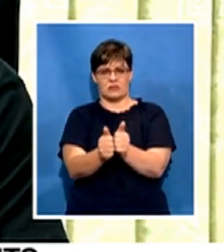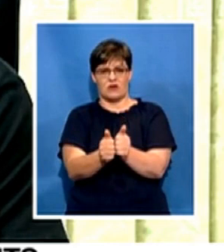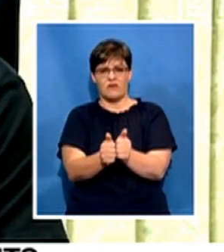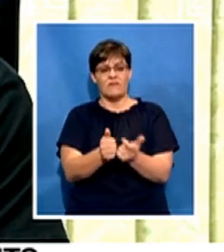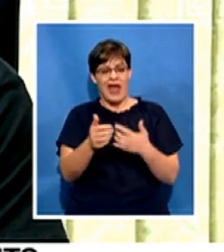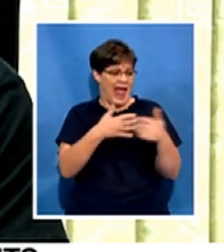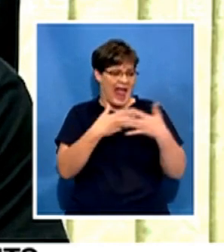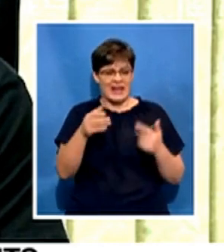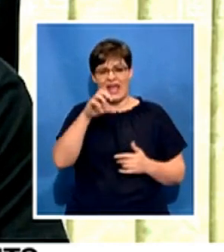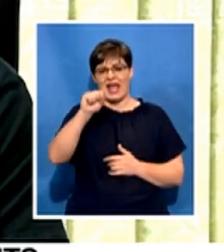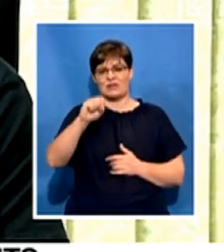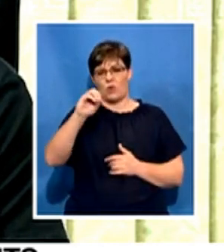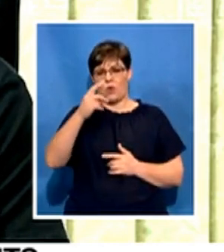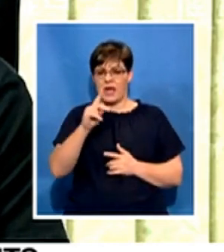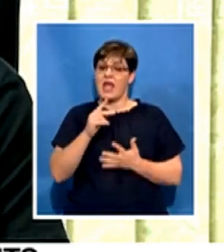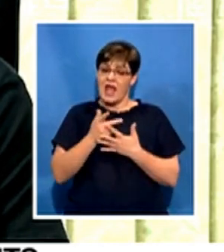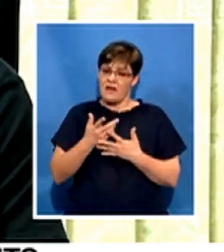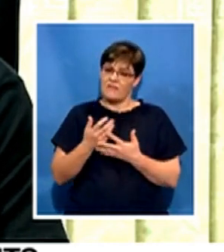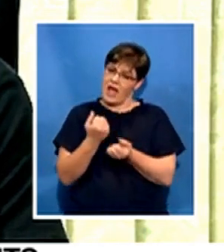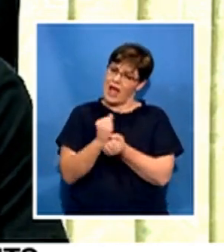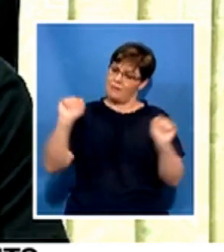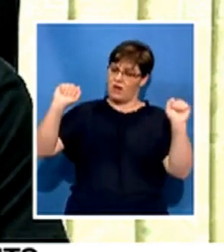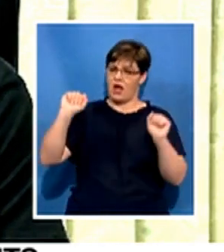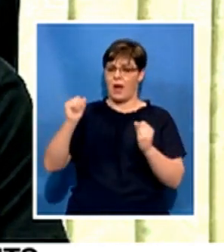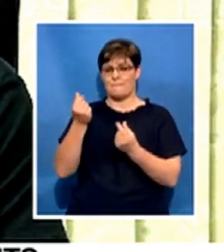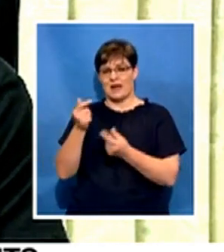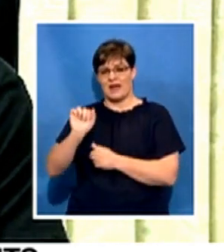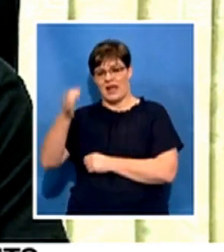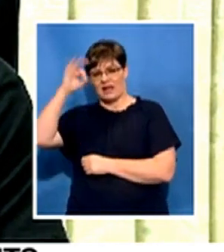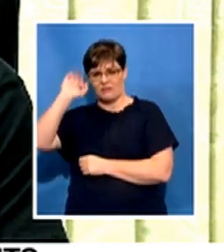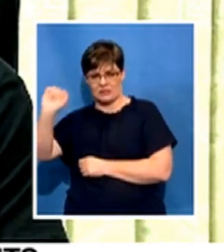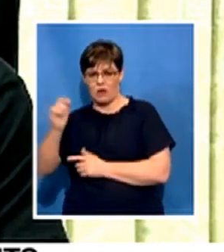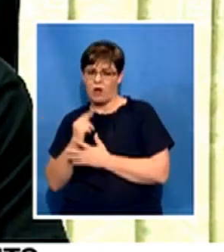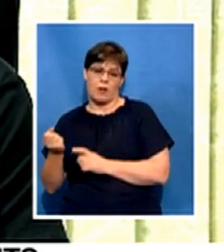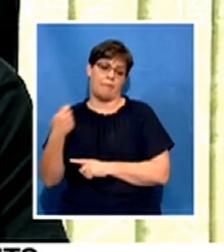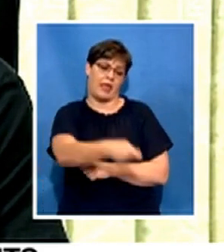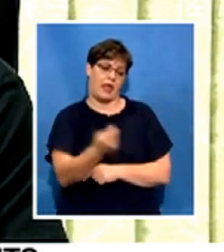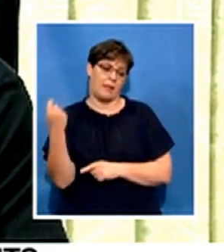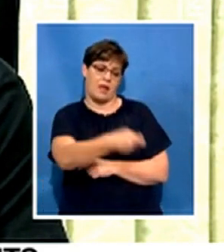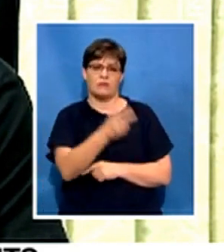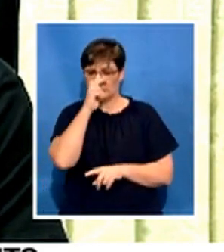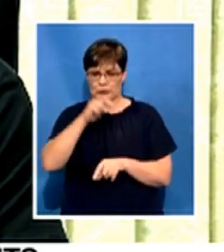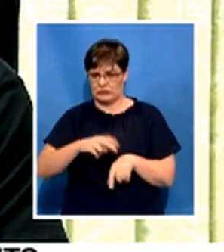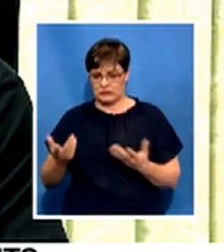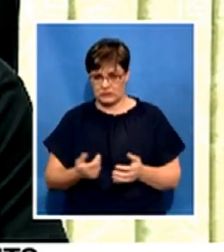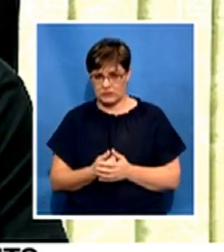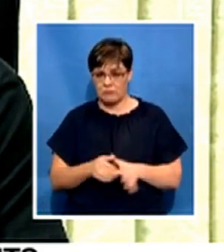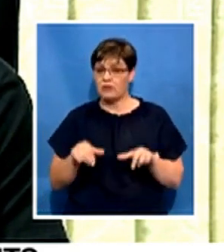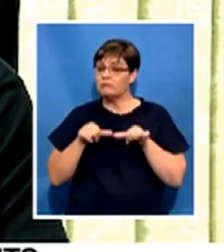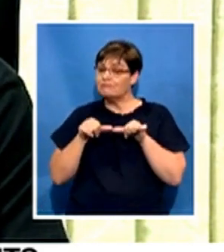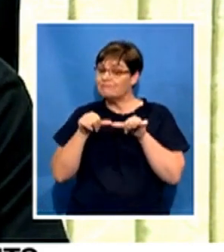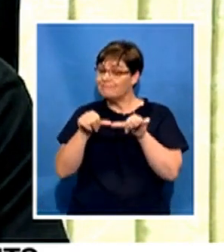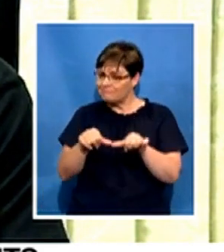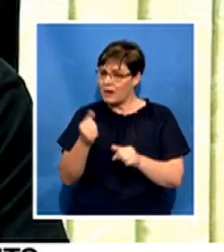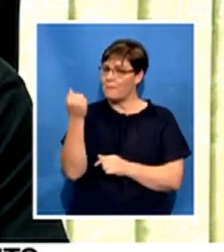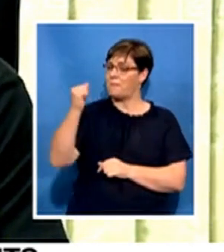of the state in continuously bailing it out. But what we have continuously been opposed to is the critical and strategic